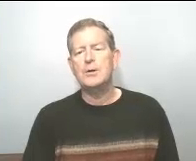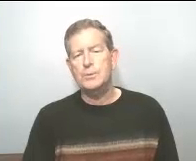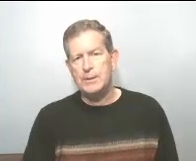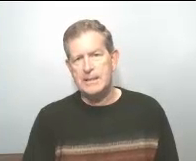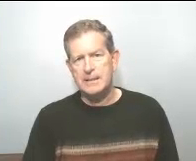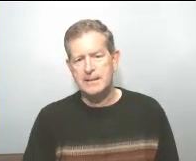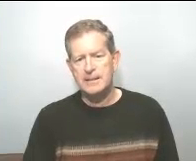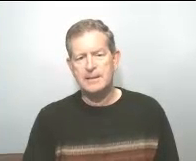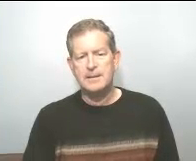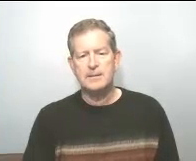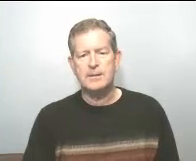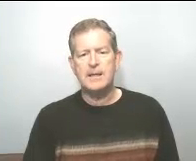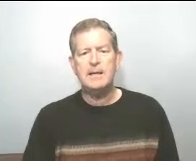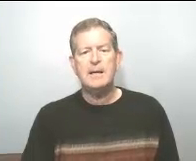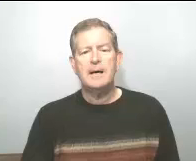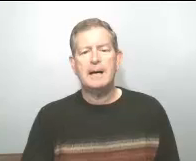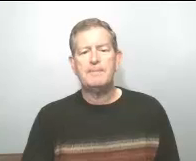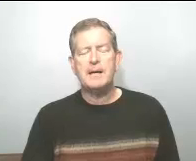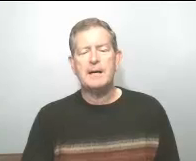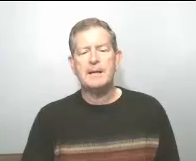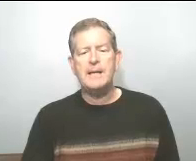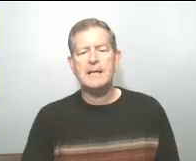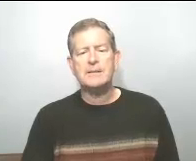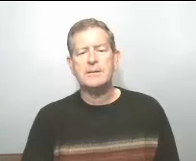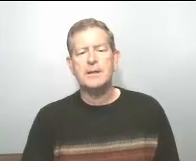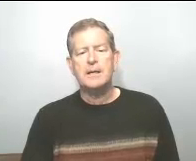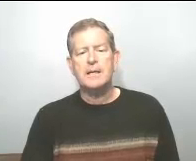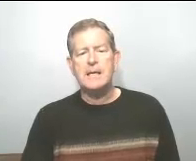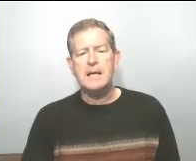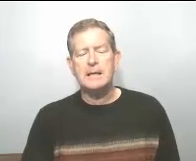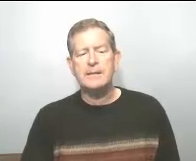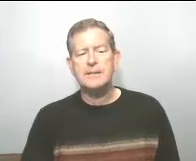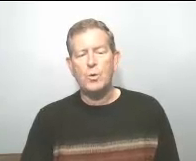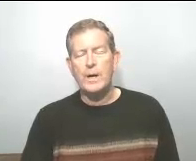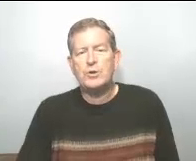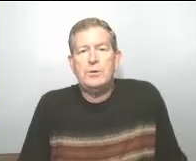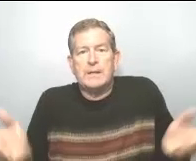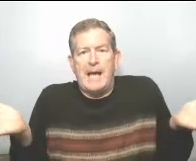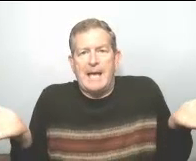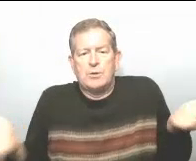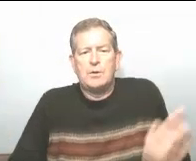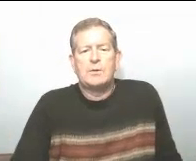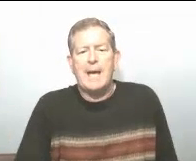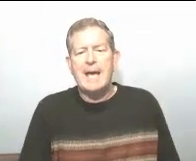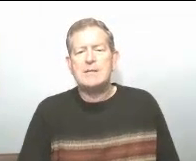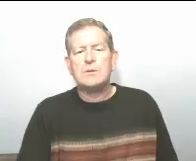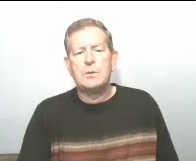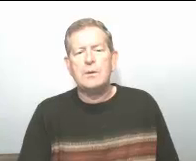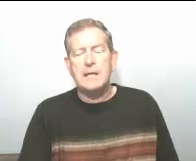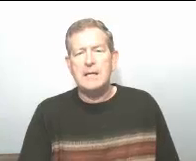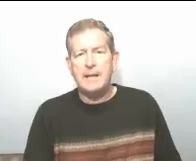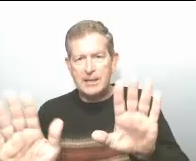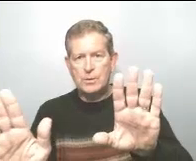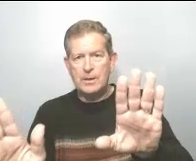pas le lit. Okay. Next, this is a question using est-ce que. So est-ce